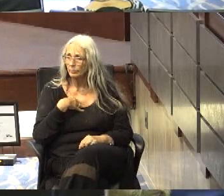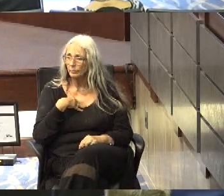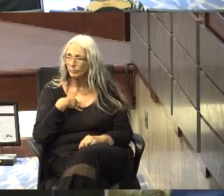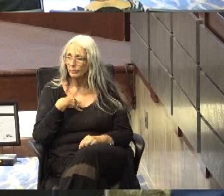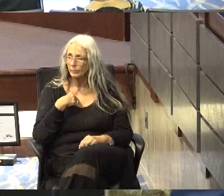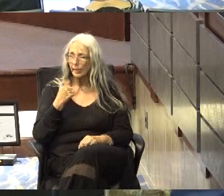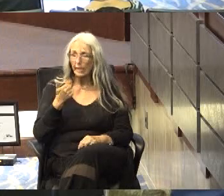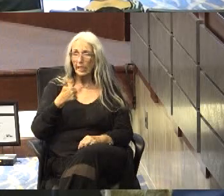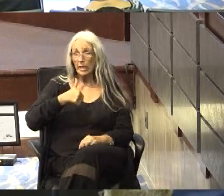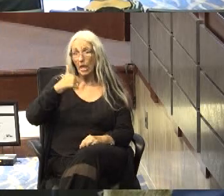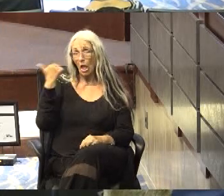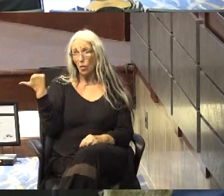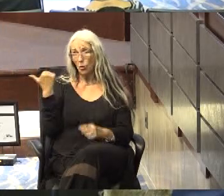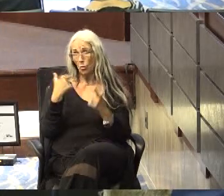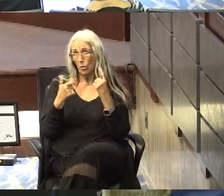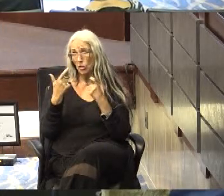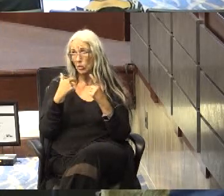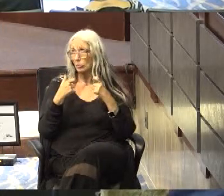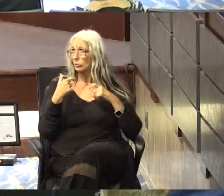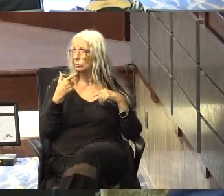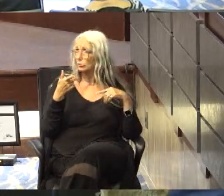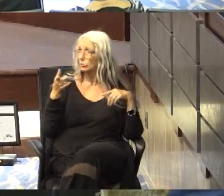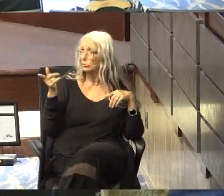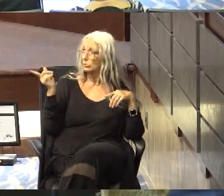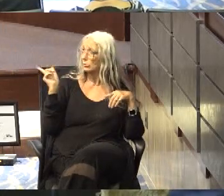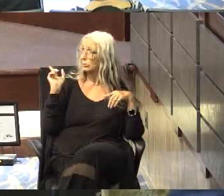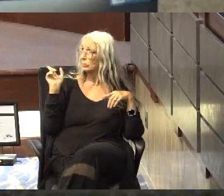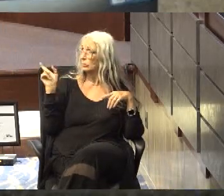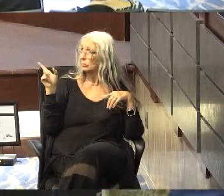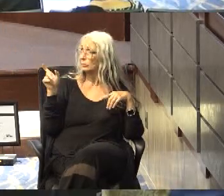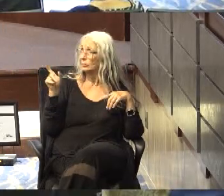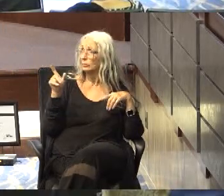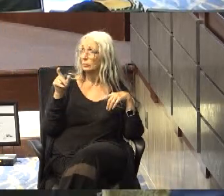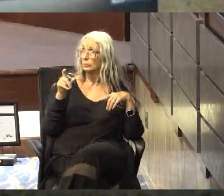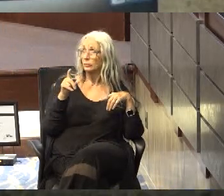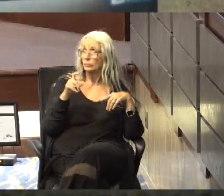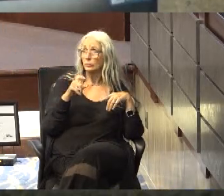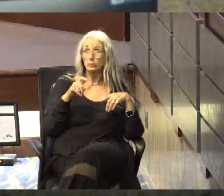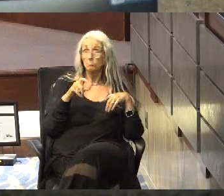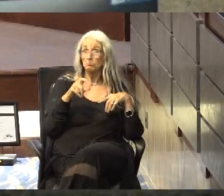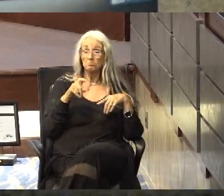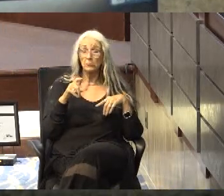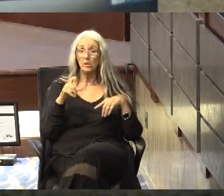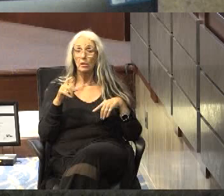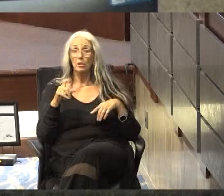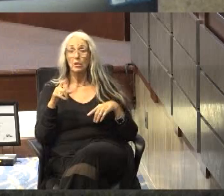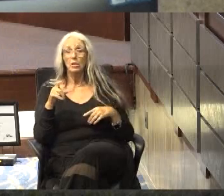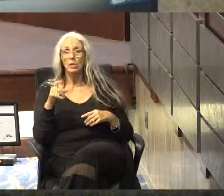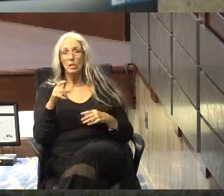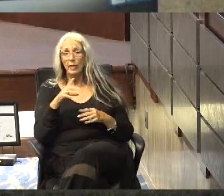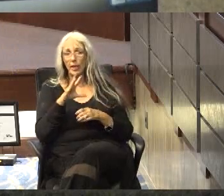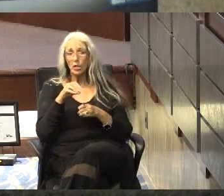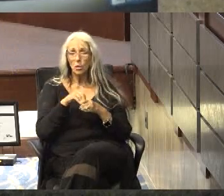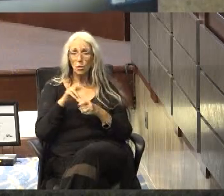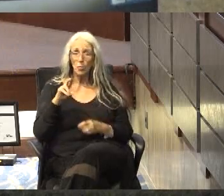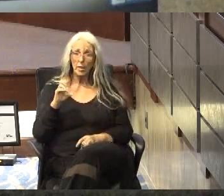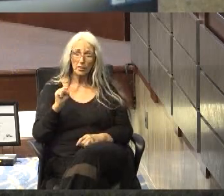Any other questions or notations for this agenda? If not, the consent agenda will include